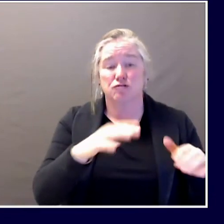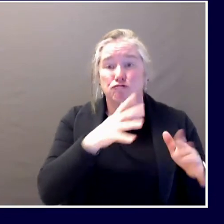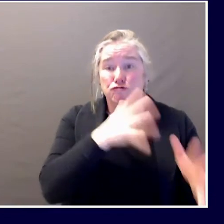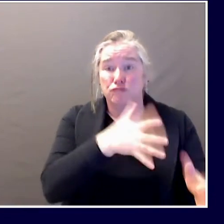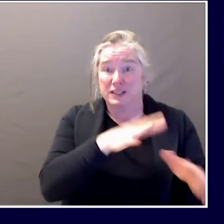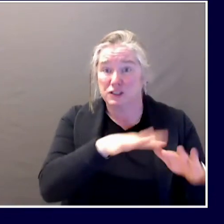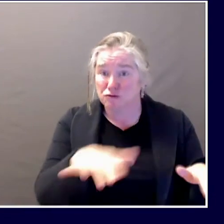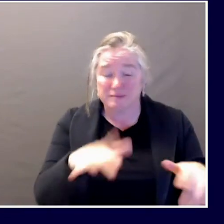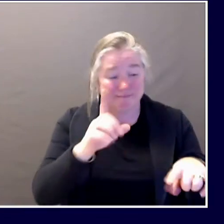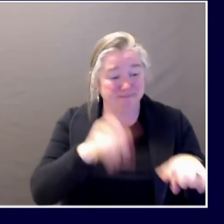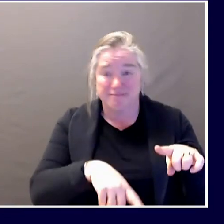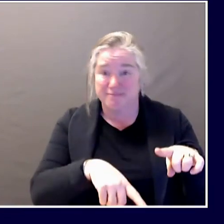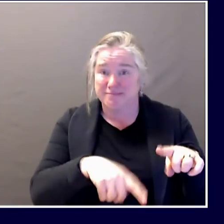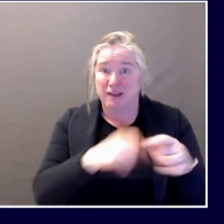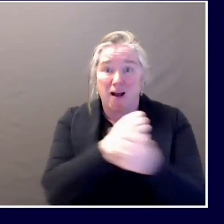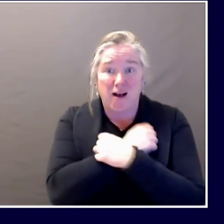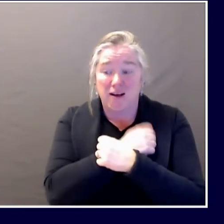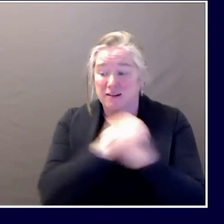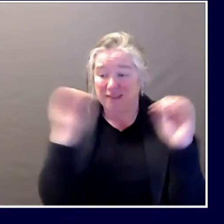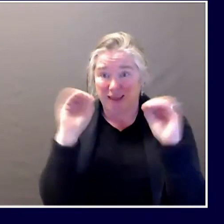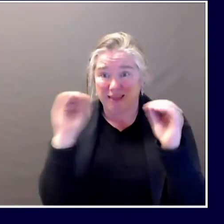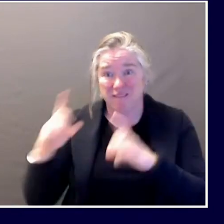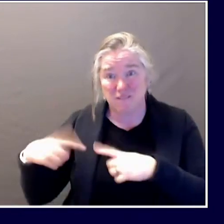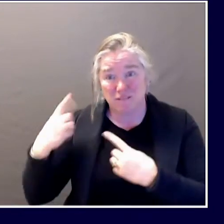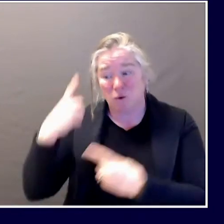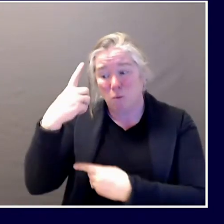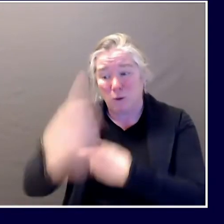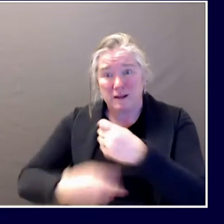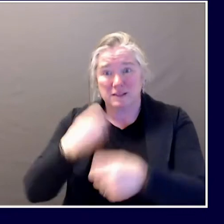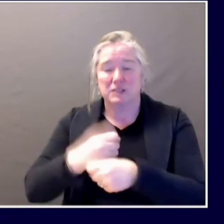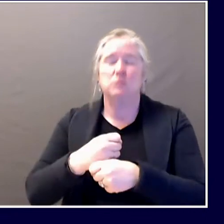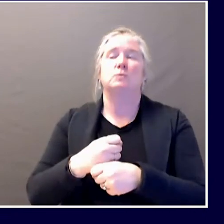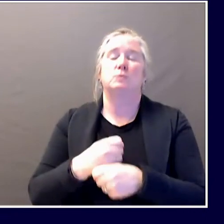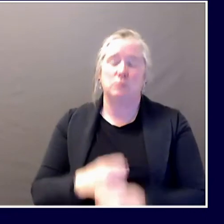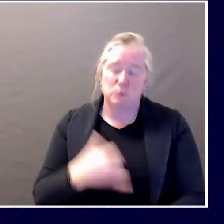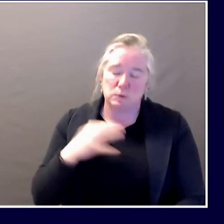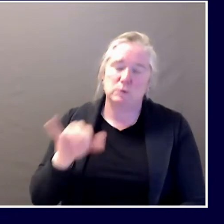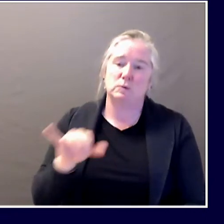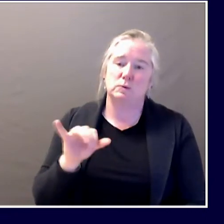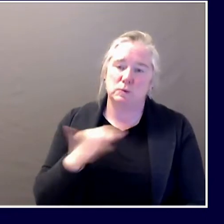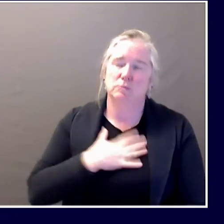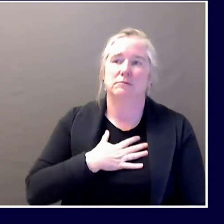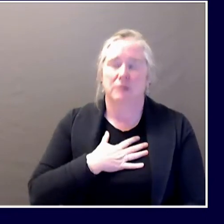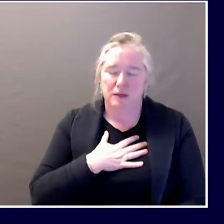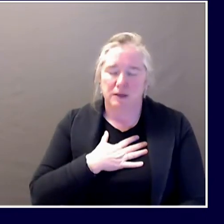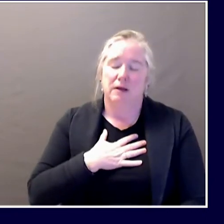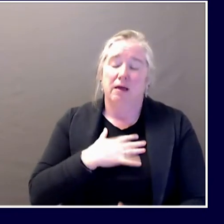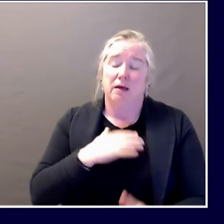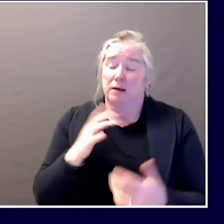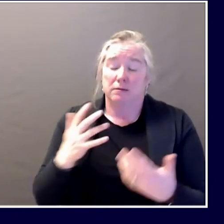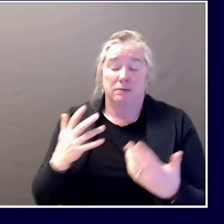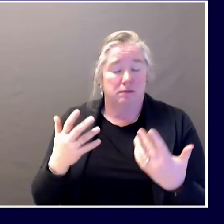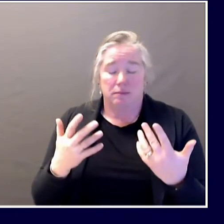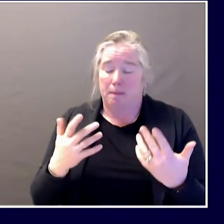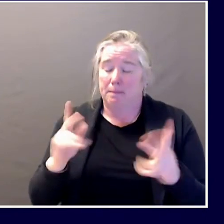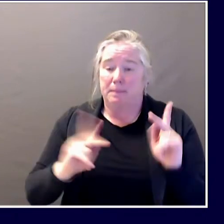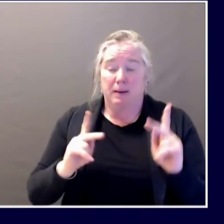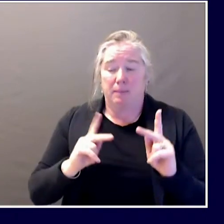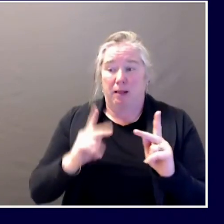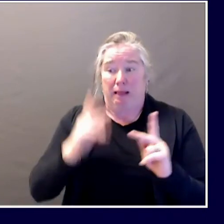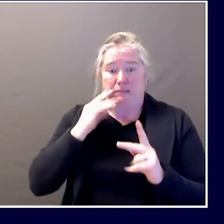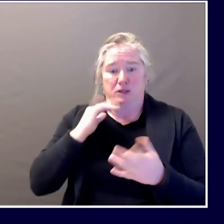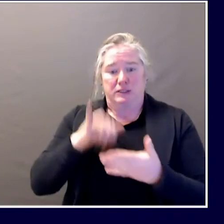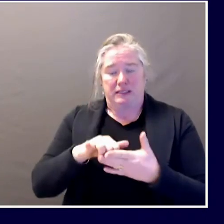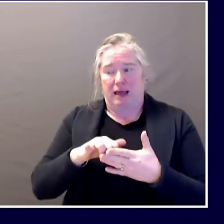their own grandchildren. All of that has brought challenges of every stripe and every